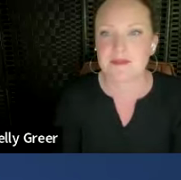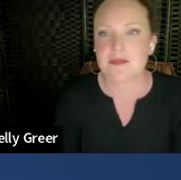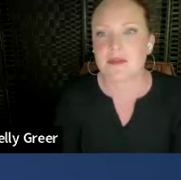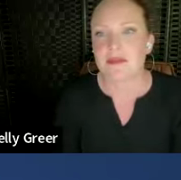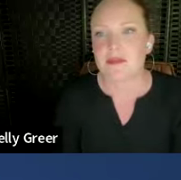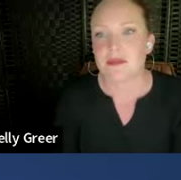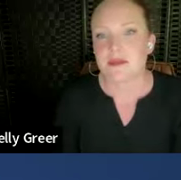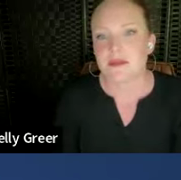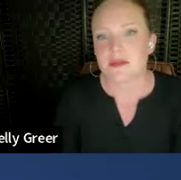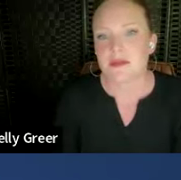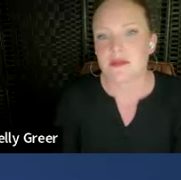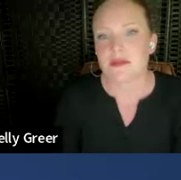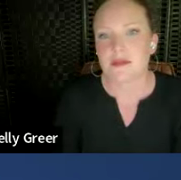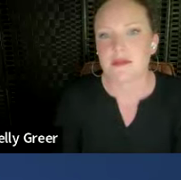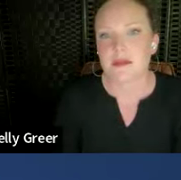experience.